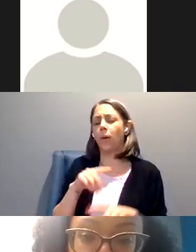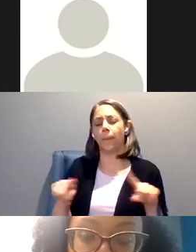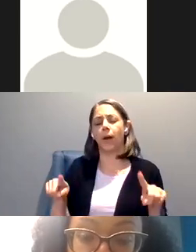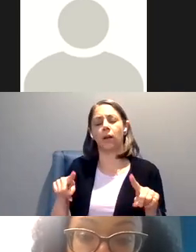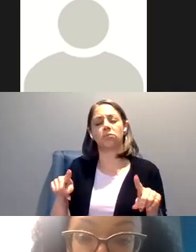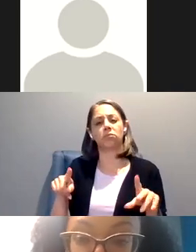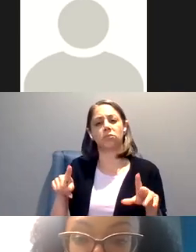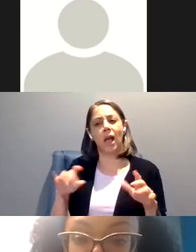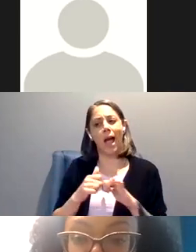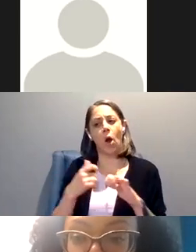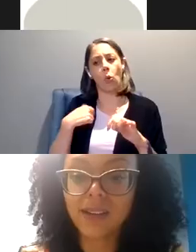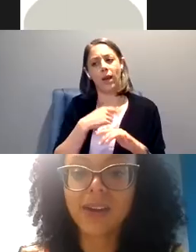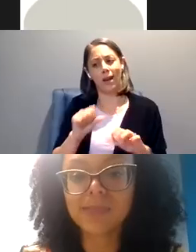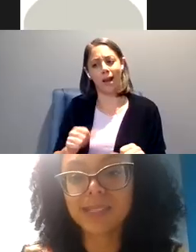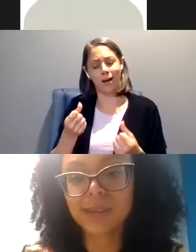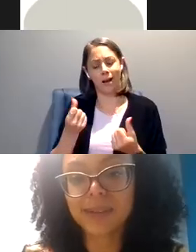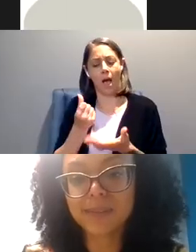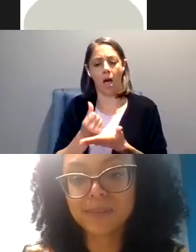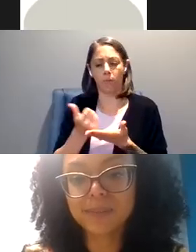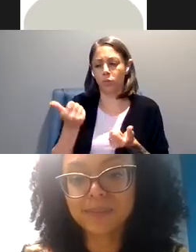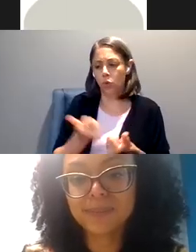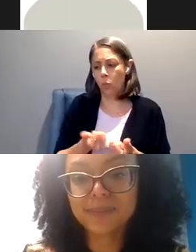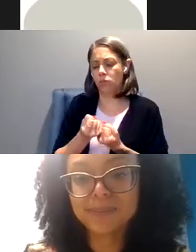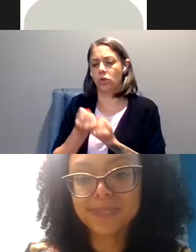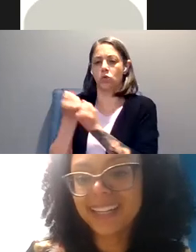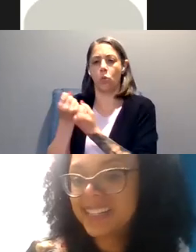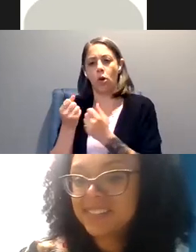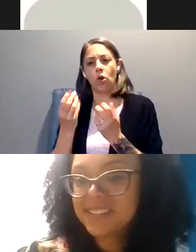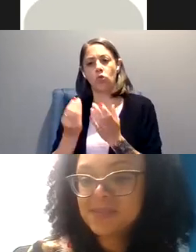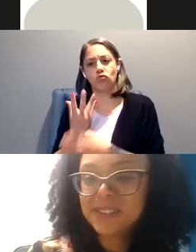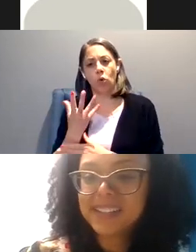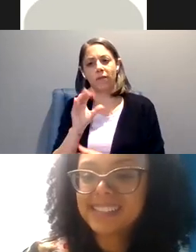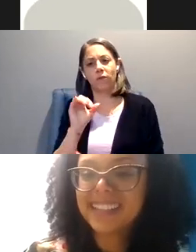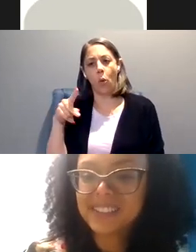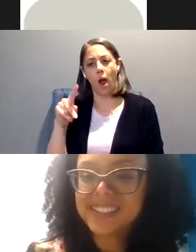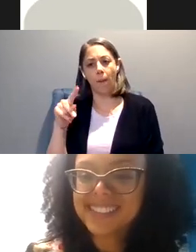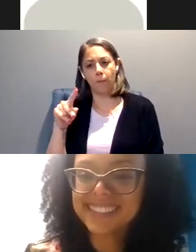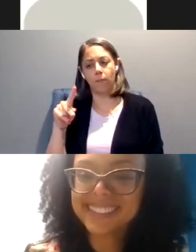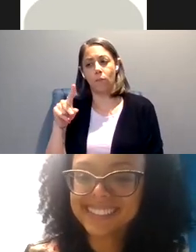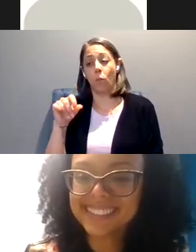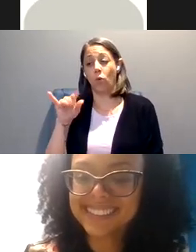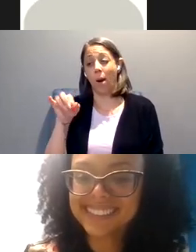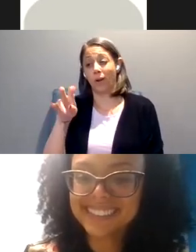can support the growth of cooperatives all across Minnesota. And even in communities like yours.